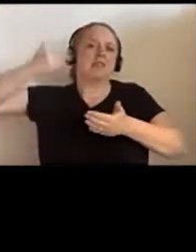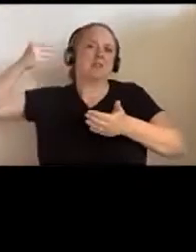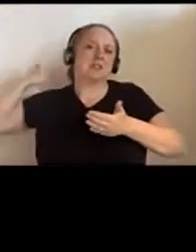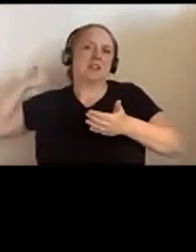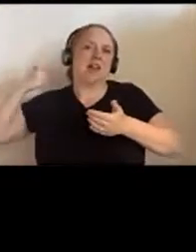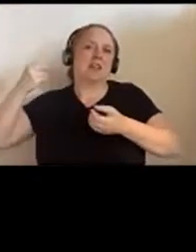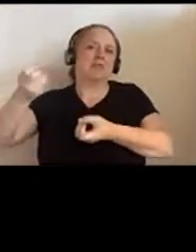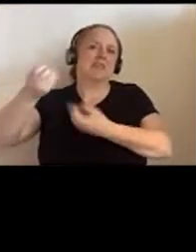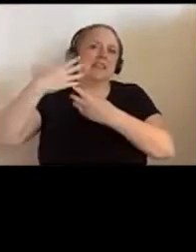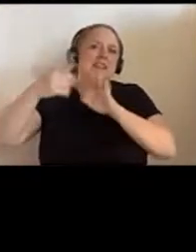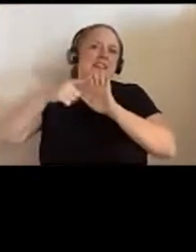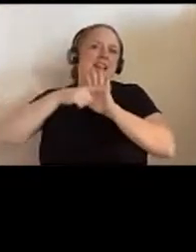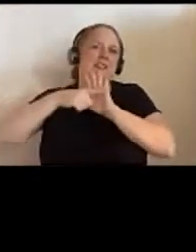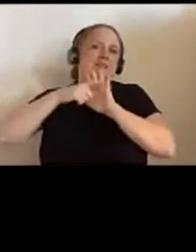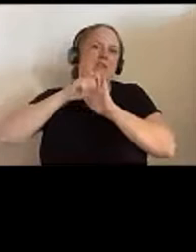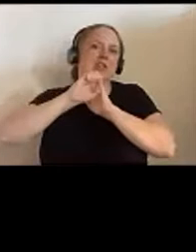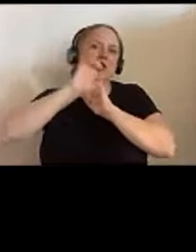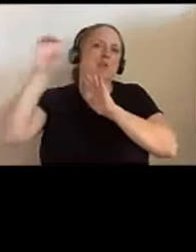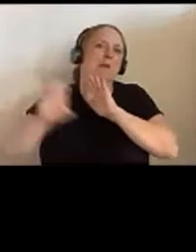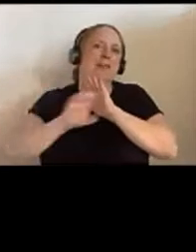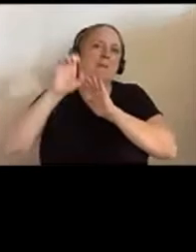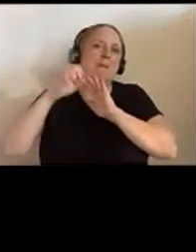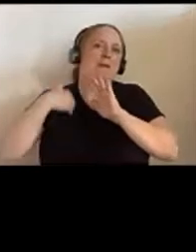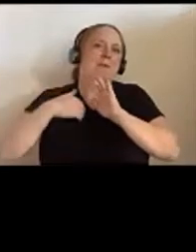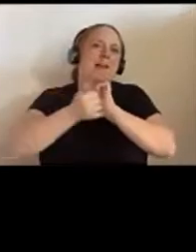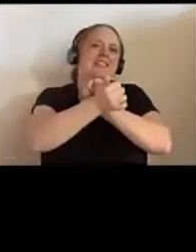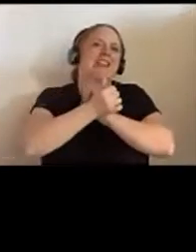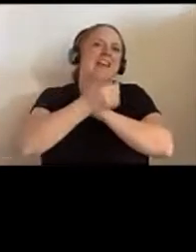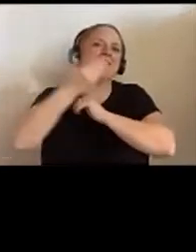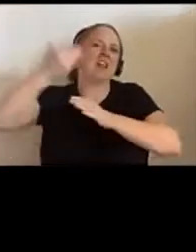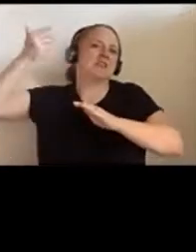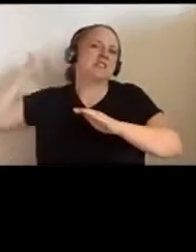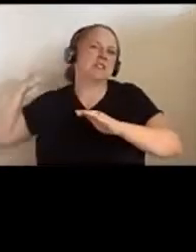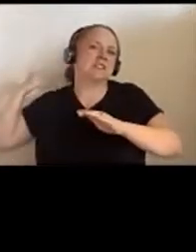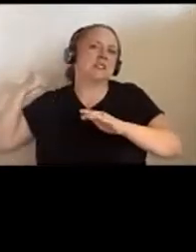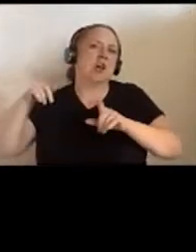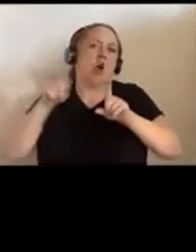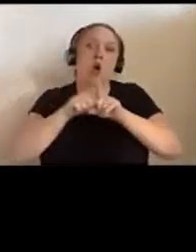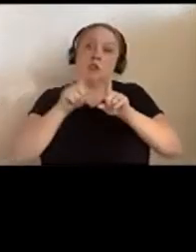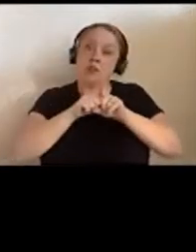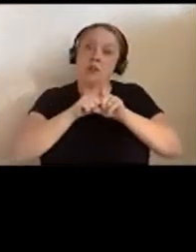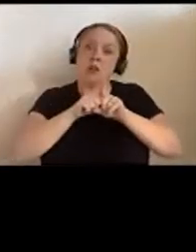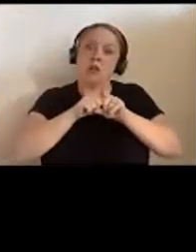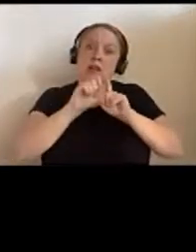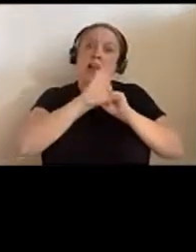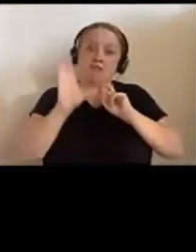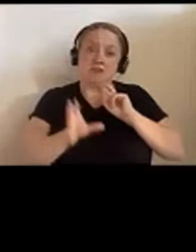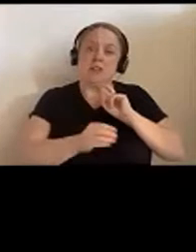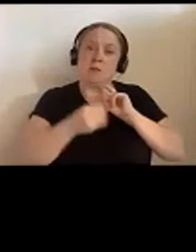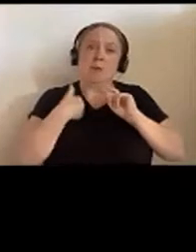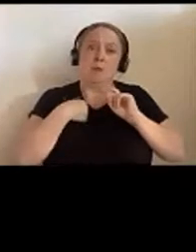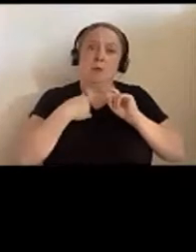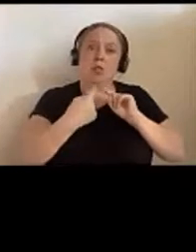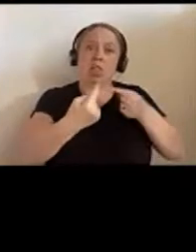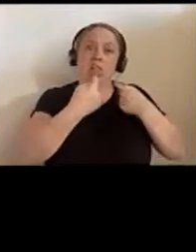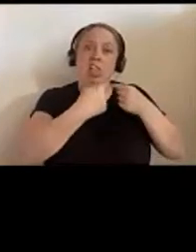from European people about having slave heritage, but also Native African people about having slave heritage, I'm